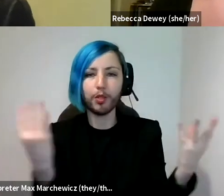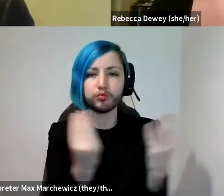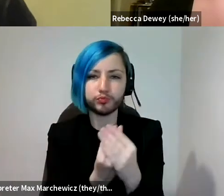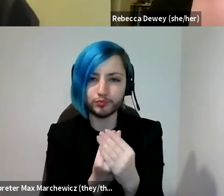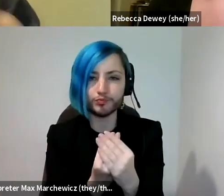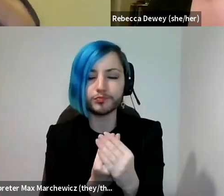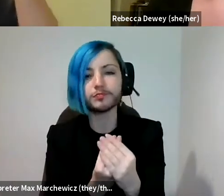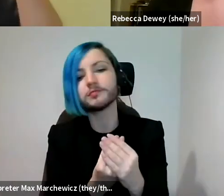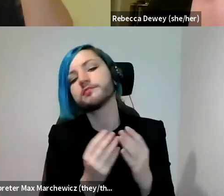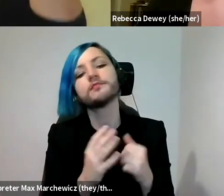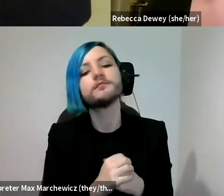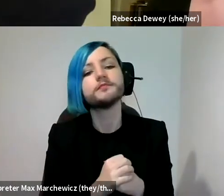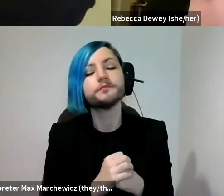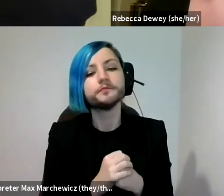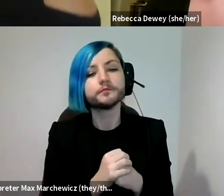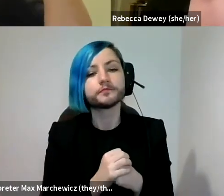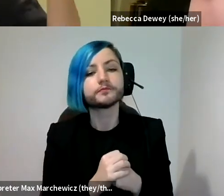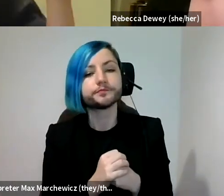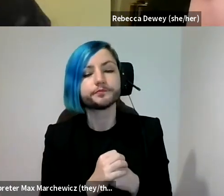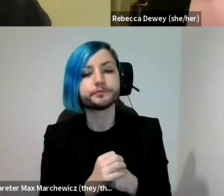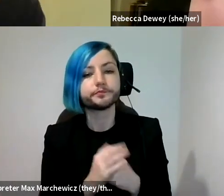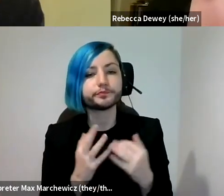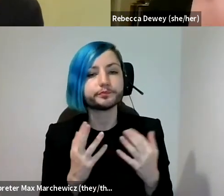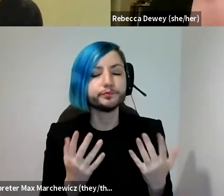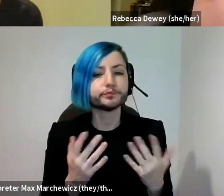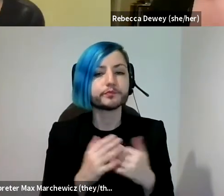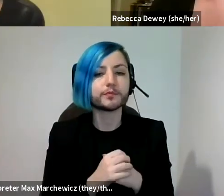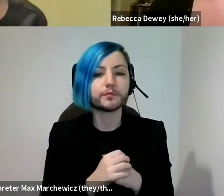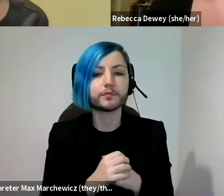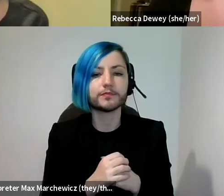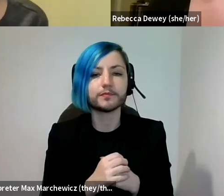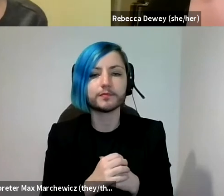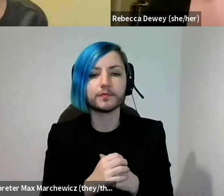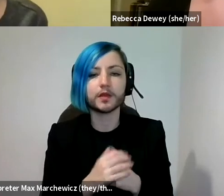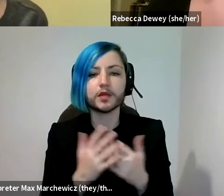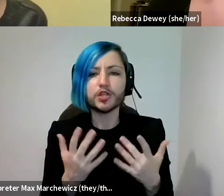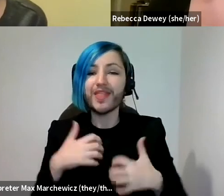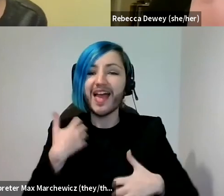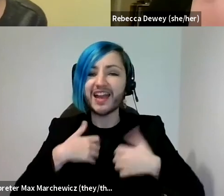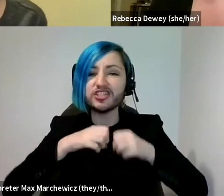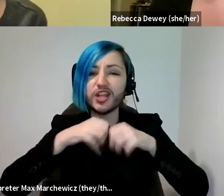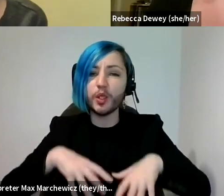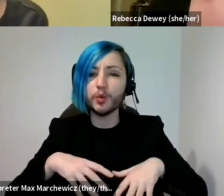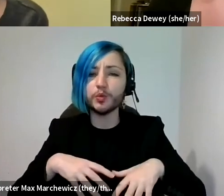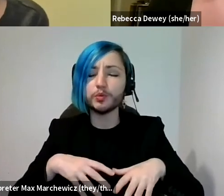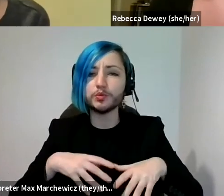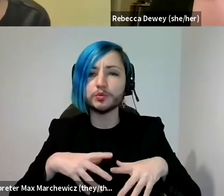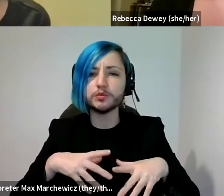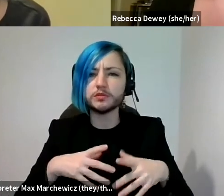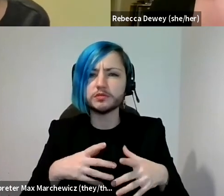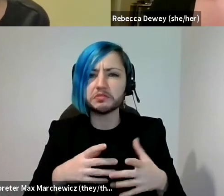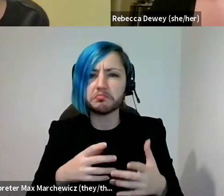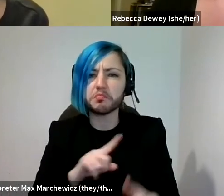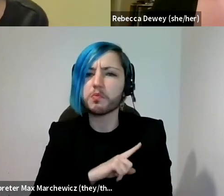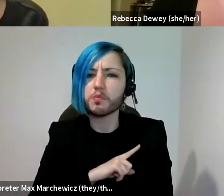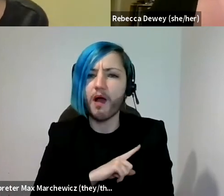when two black holes merge together. What causes them to lose their energy so that their orbits degrade